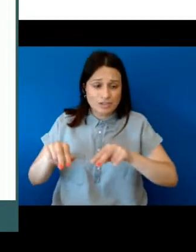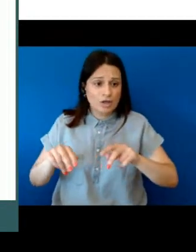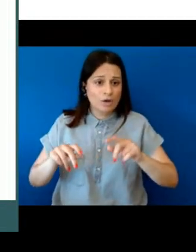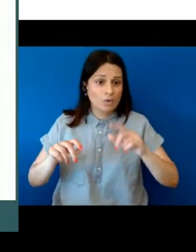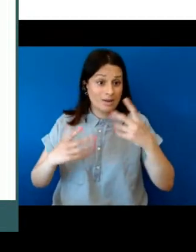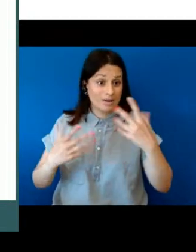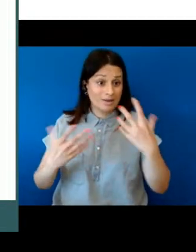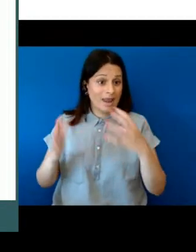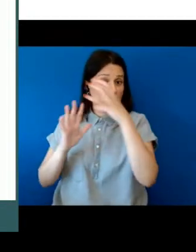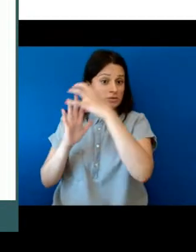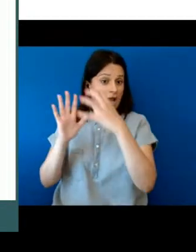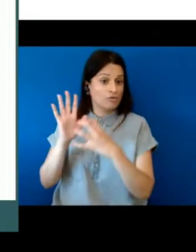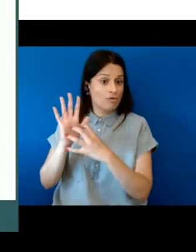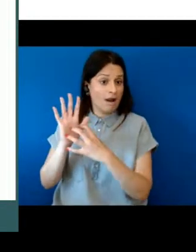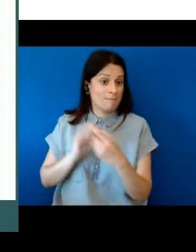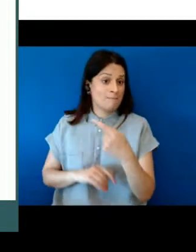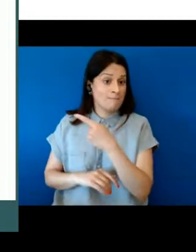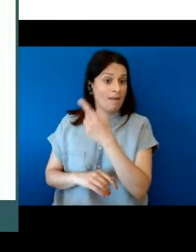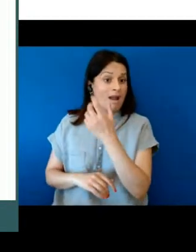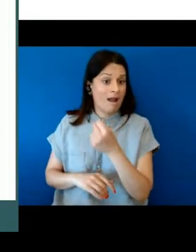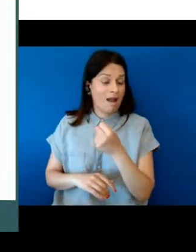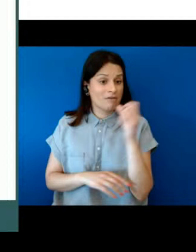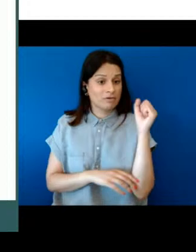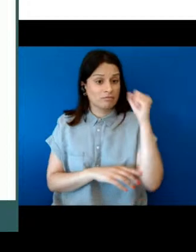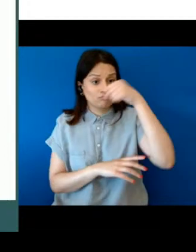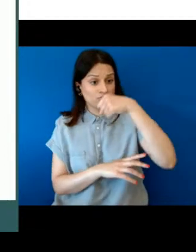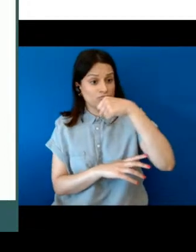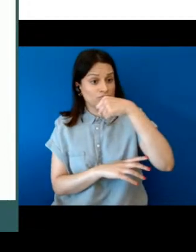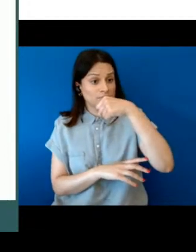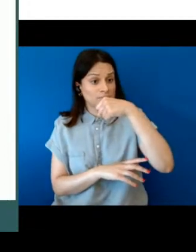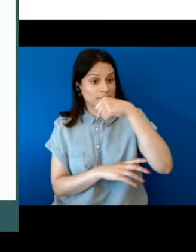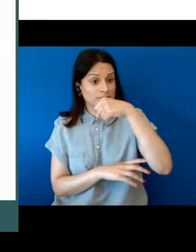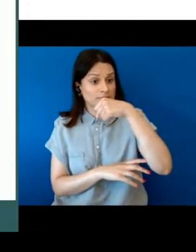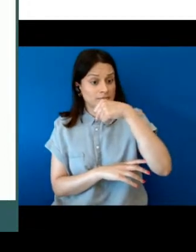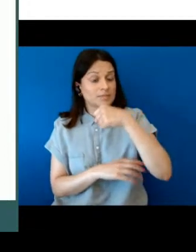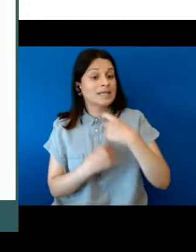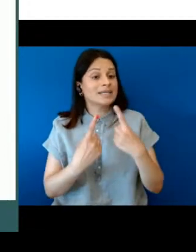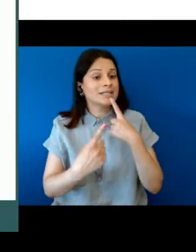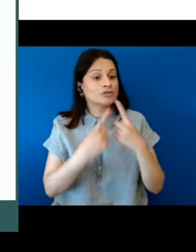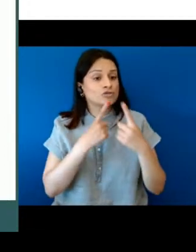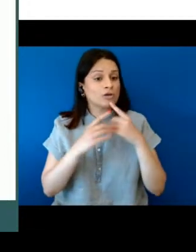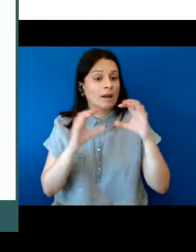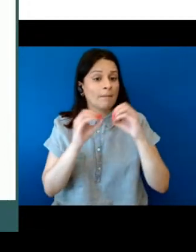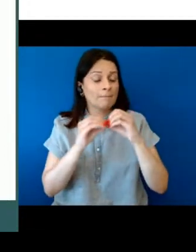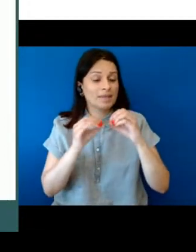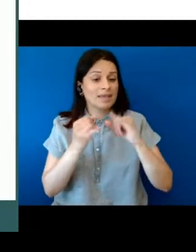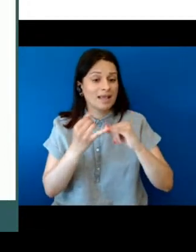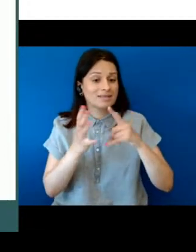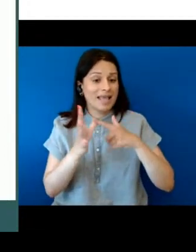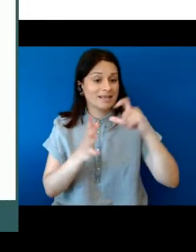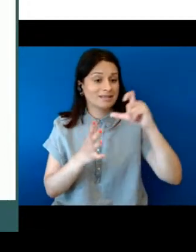to the right. This is the instructions from the BSACI guideline on the management of allergic